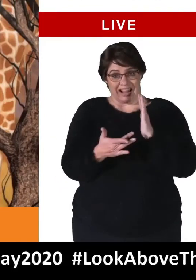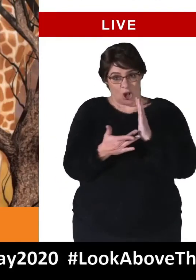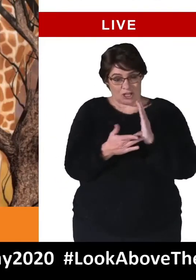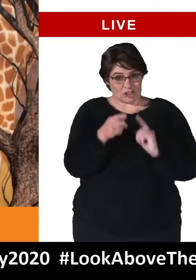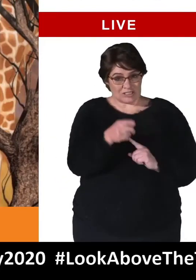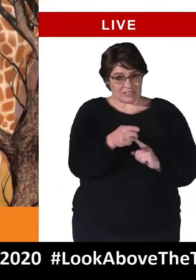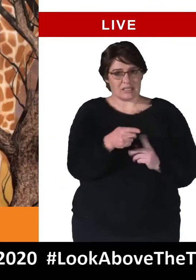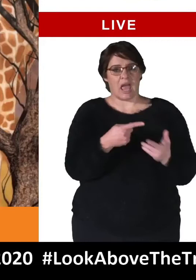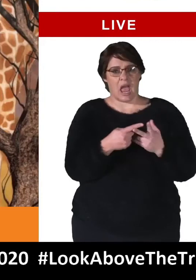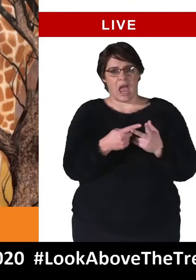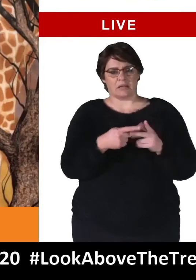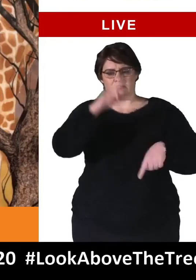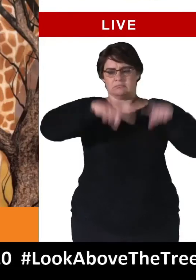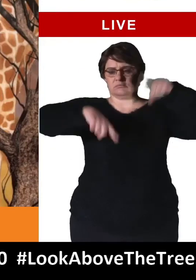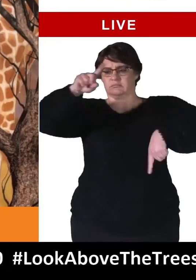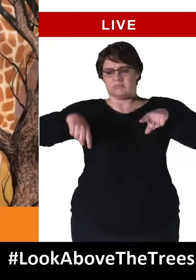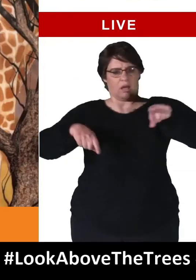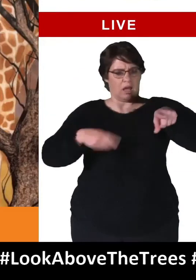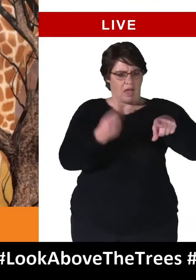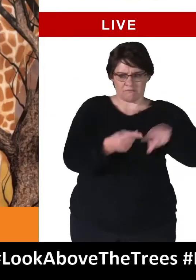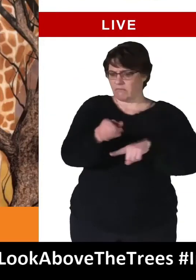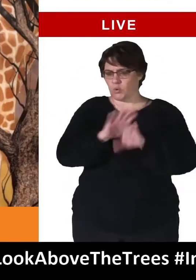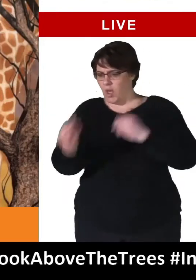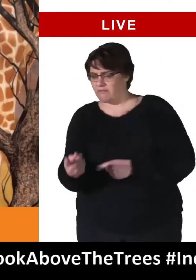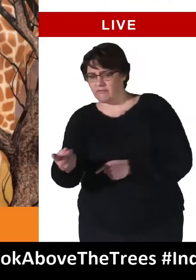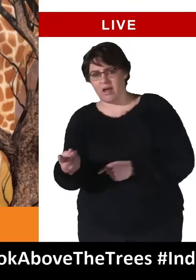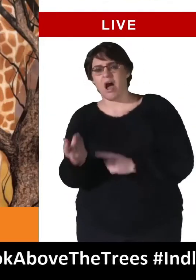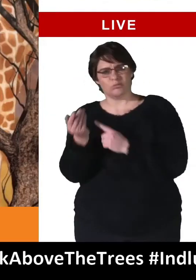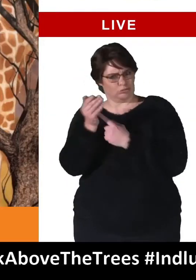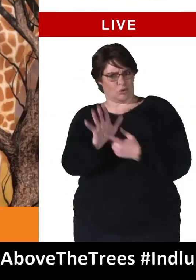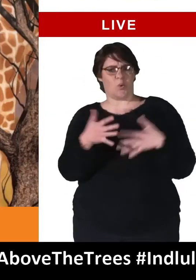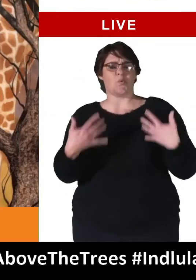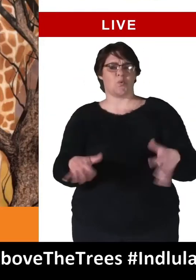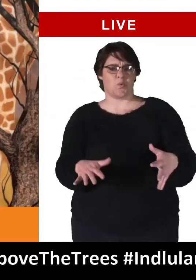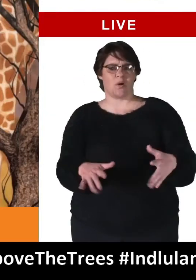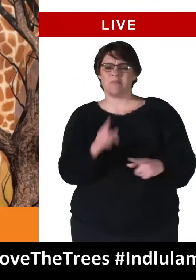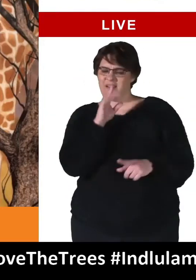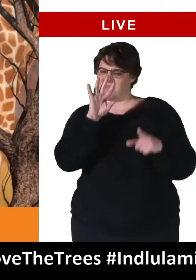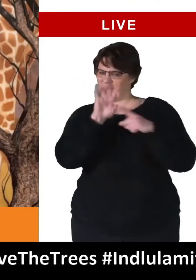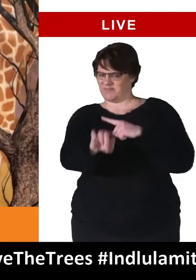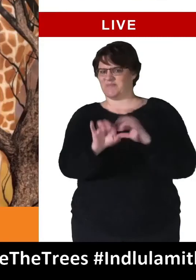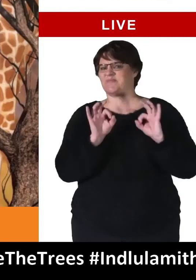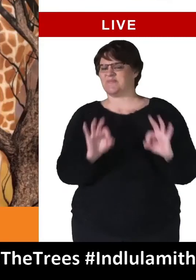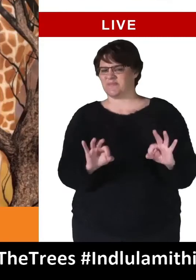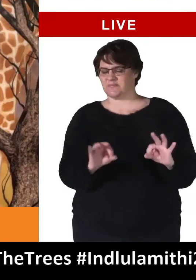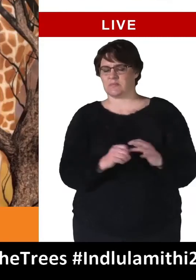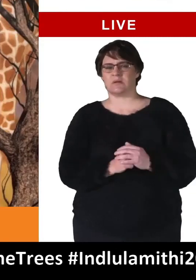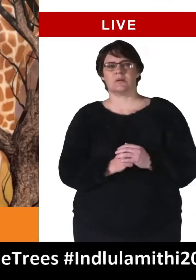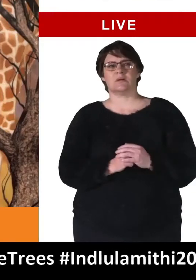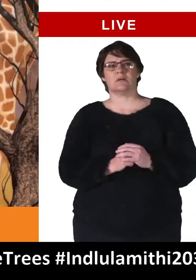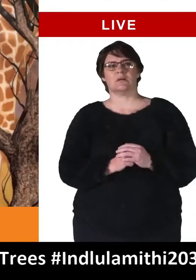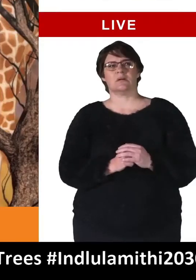technology and the discrepancies that are beginning to show became very obvious. The issue